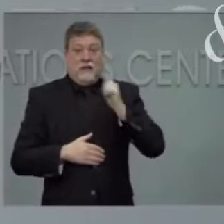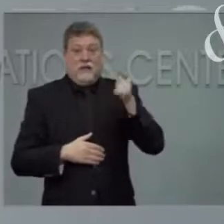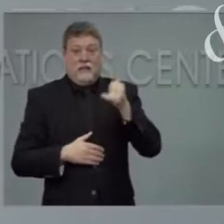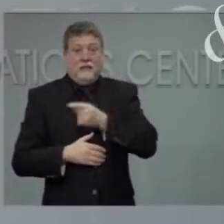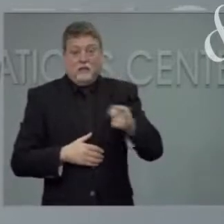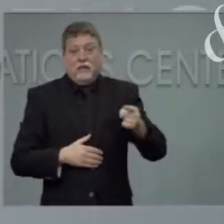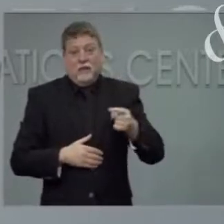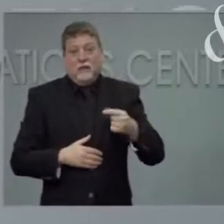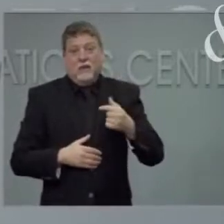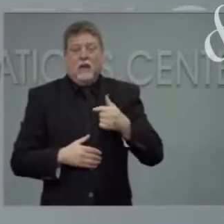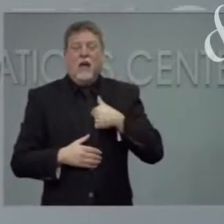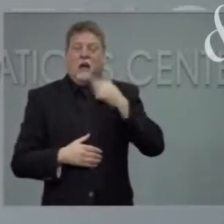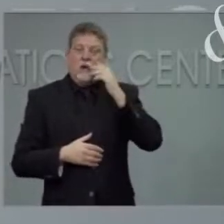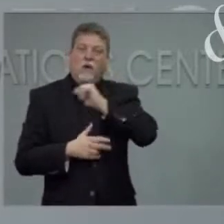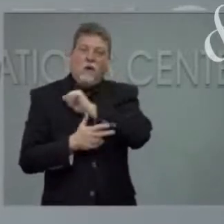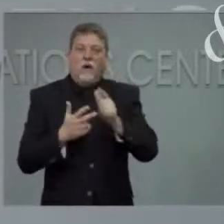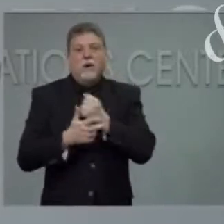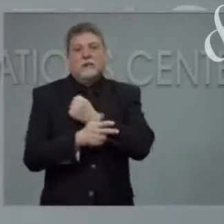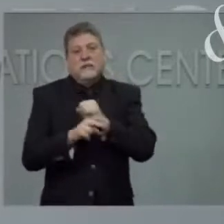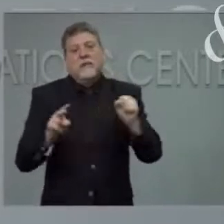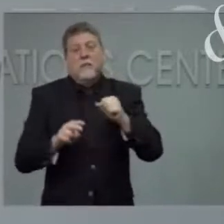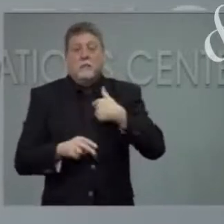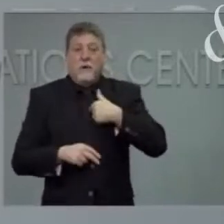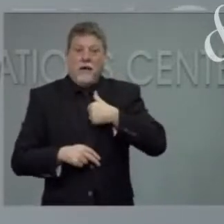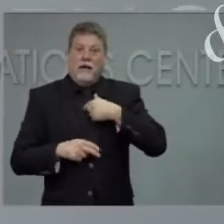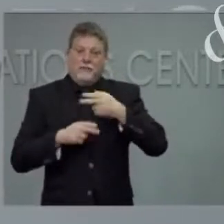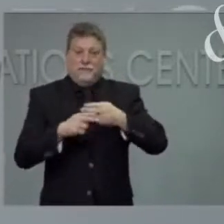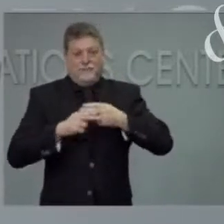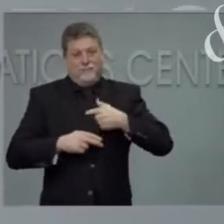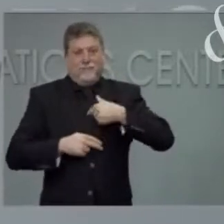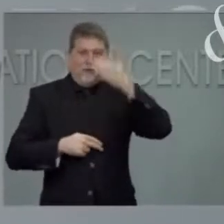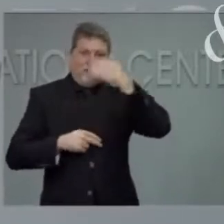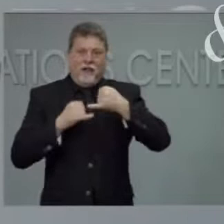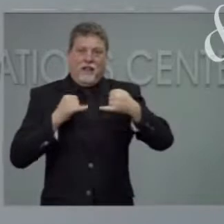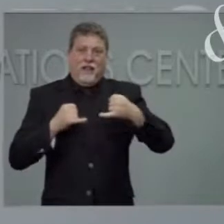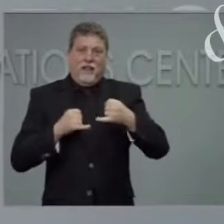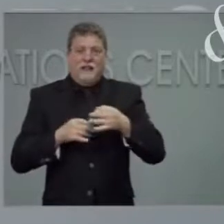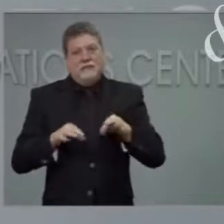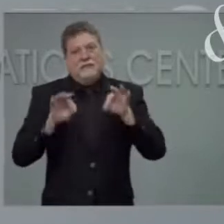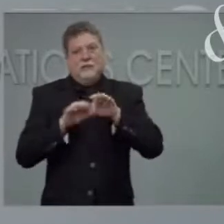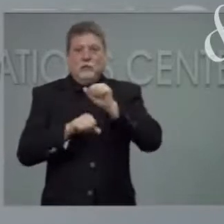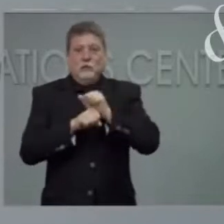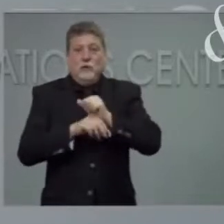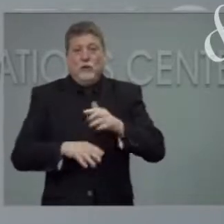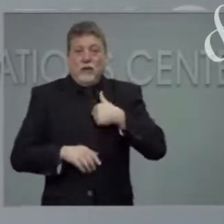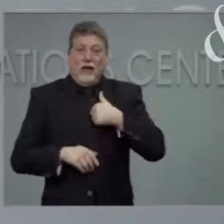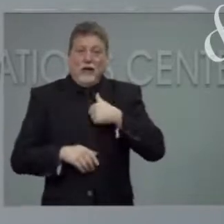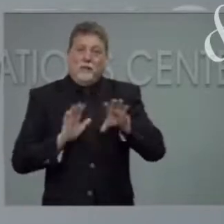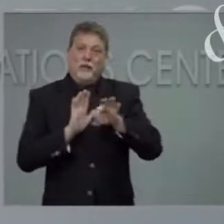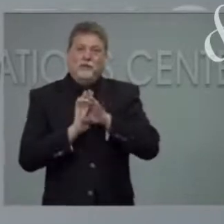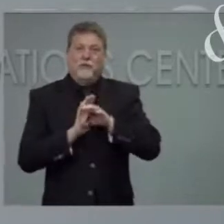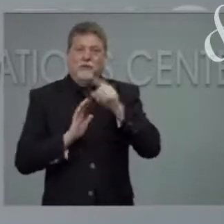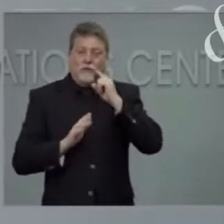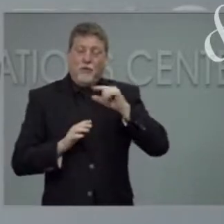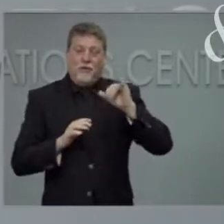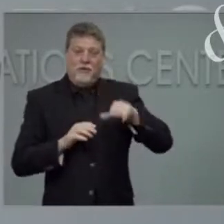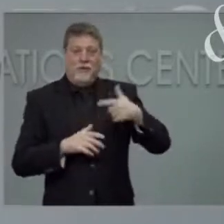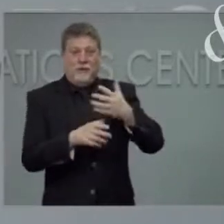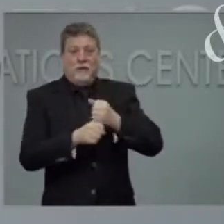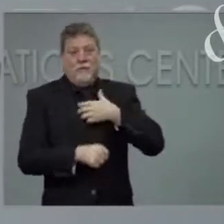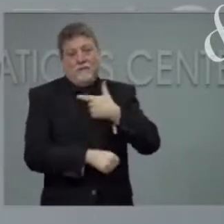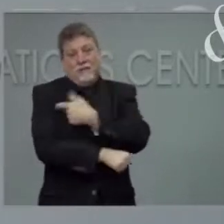effective vaccines. I'm glad to be a frontline essential worker and have access to these vaccines in this week, and I encourage everyone